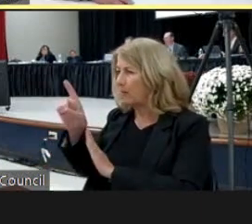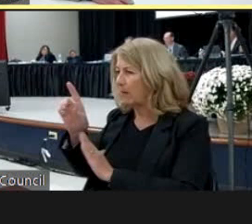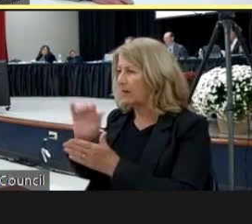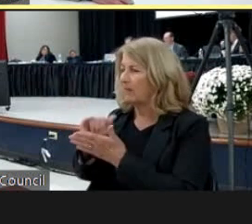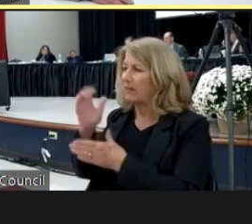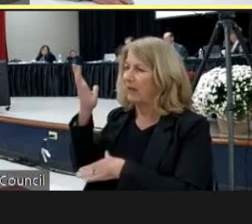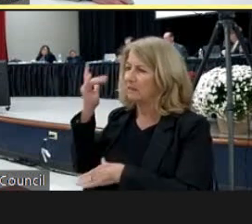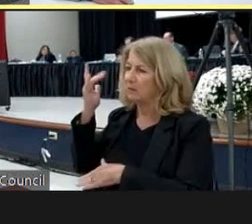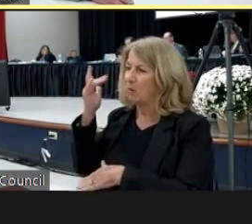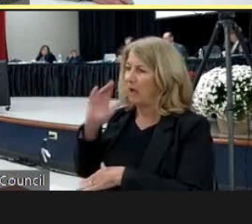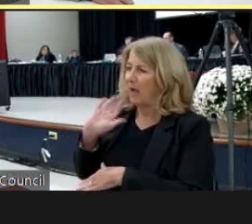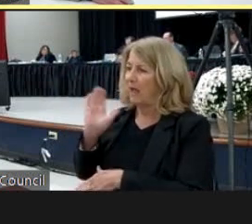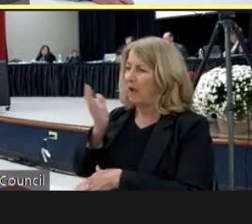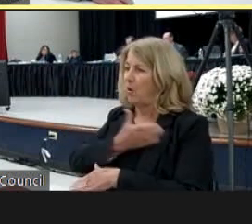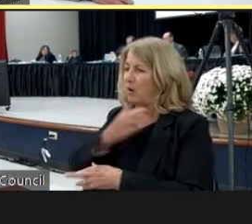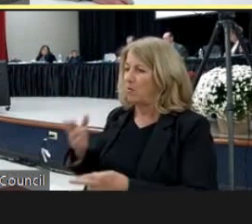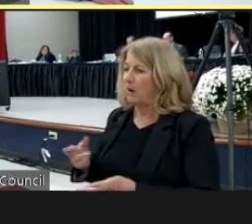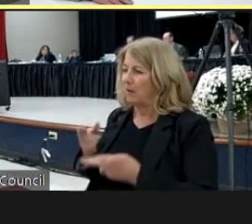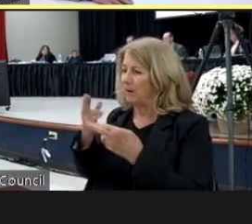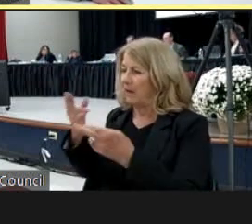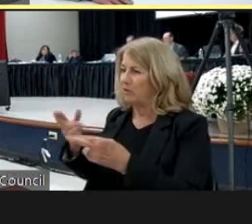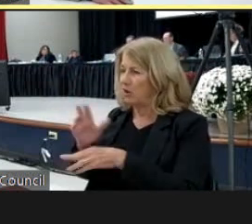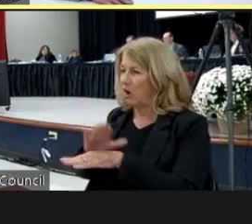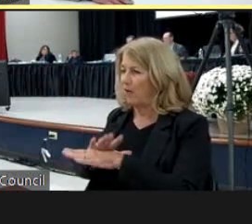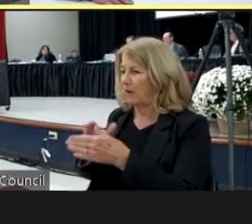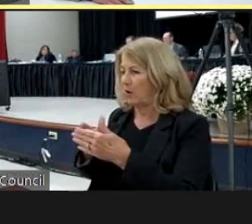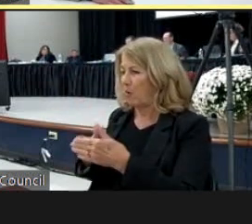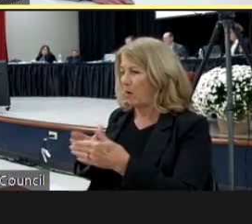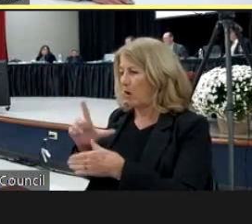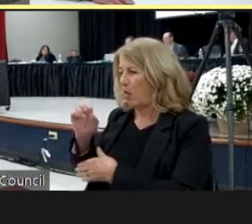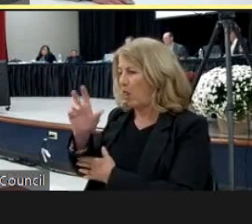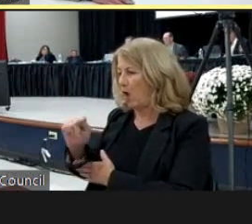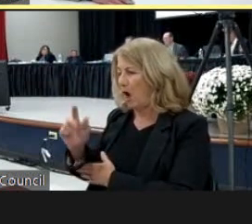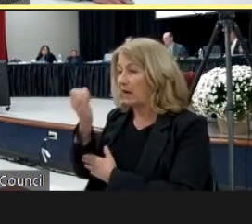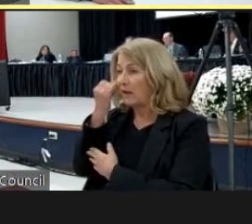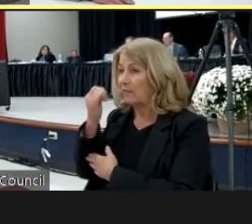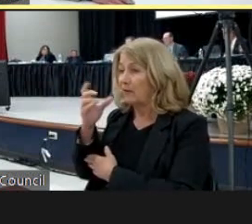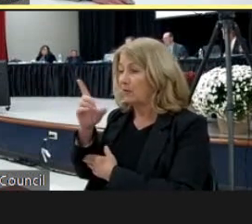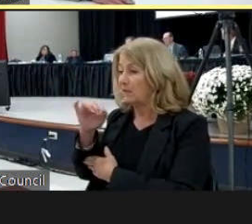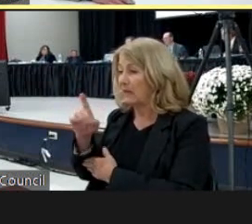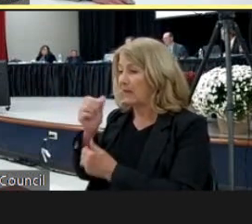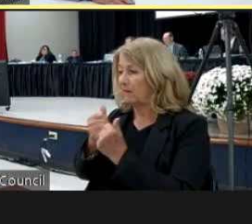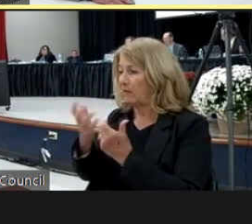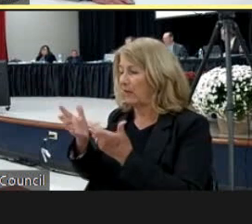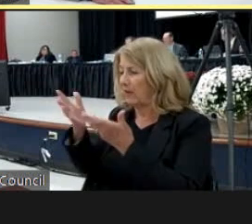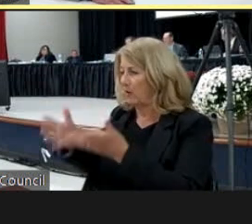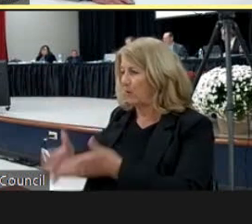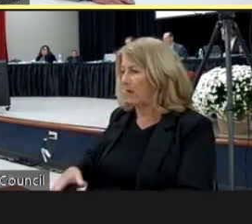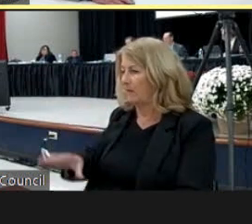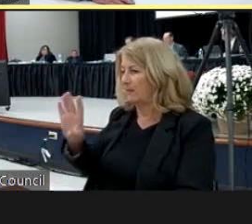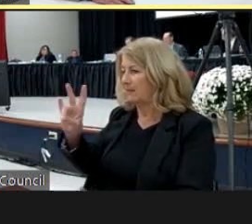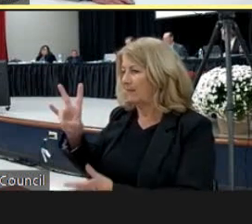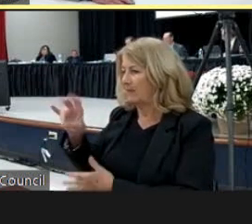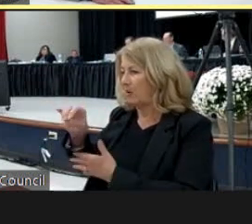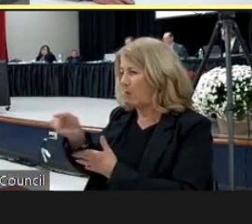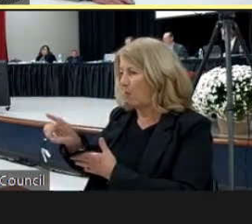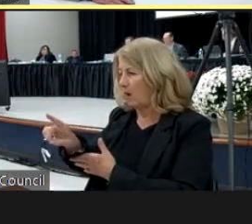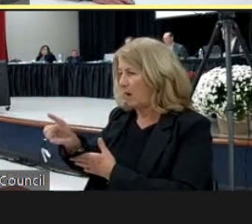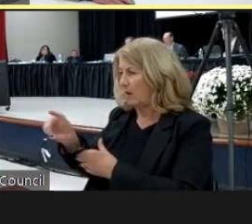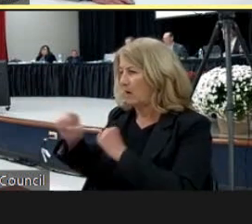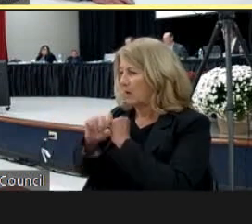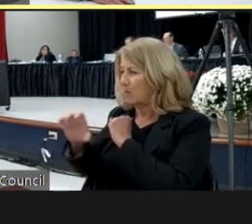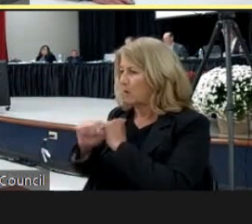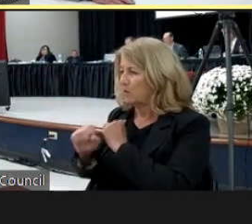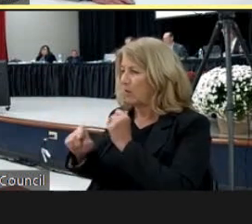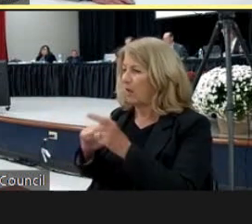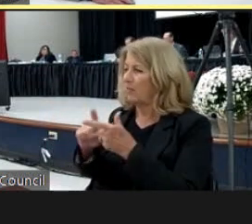our recommendation on the corner lot. So if you did everything and left 1701 commercial, then you would